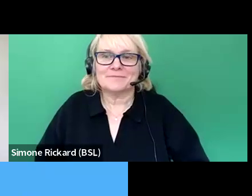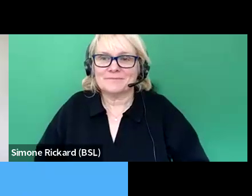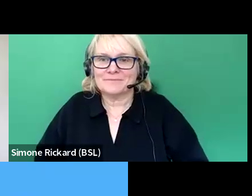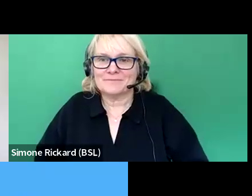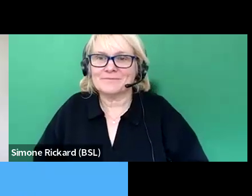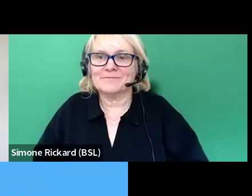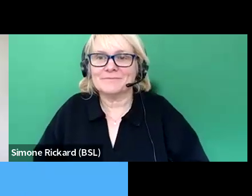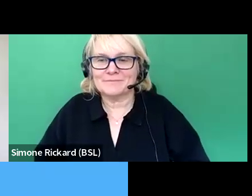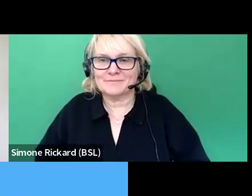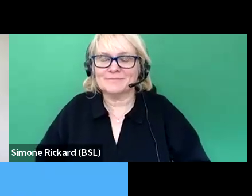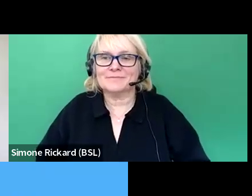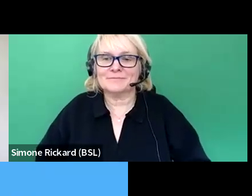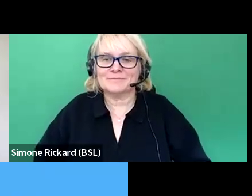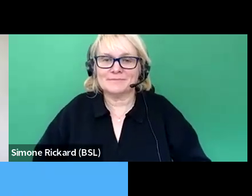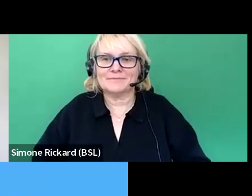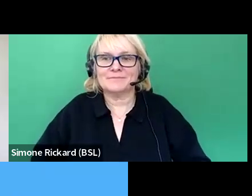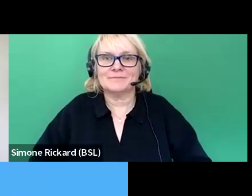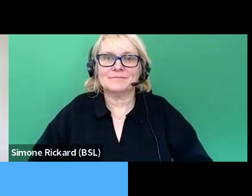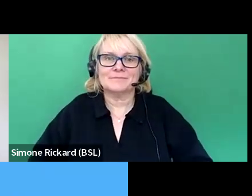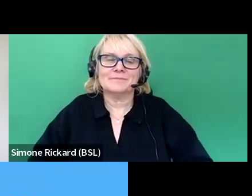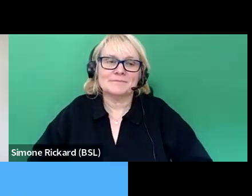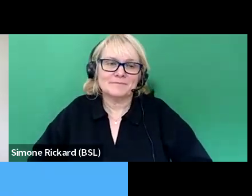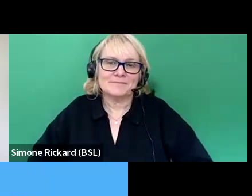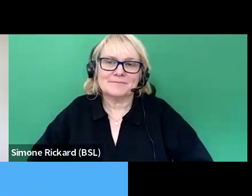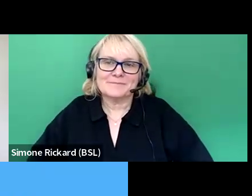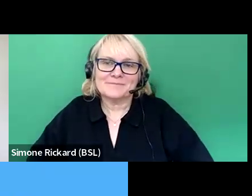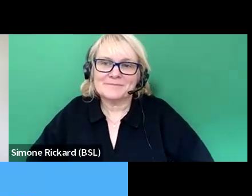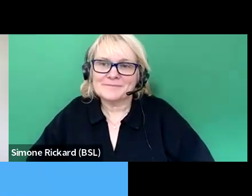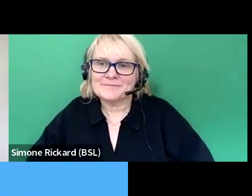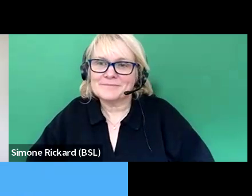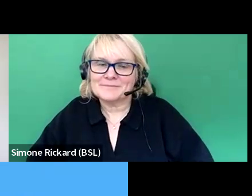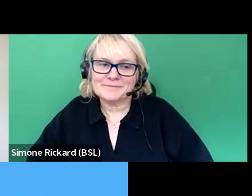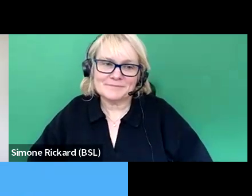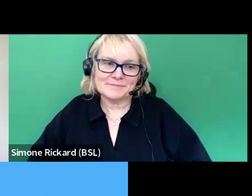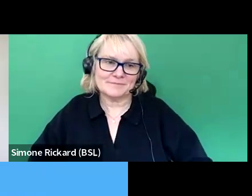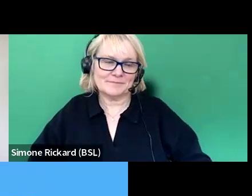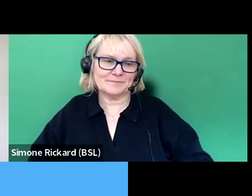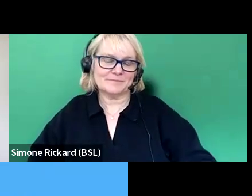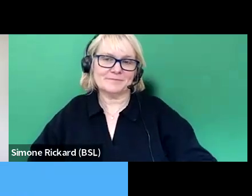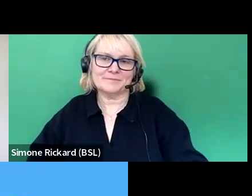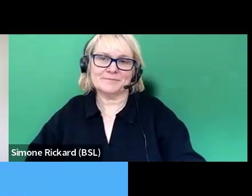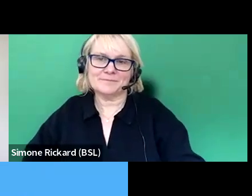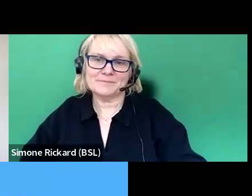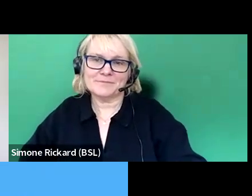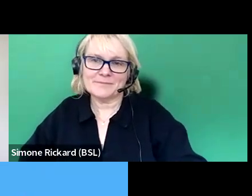stipulate, I don't think. Sorry, we're just trying to. Yeah, no problem.